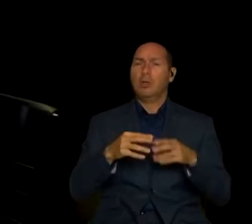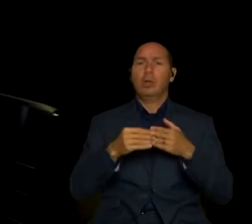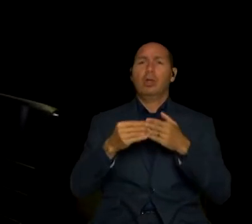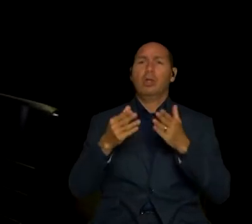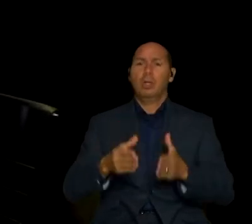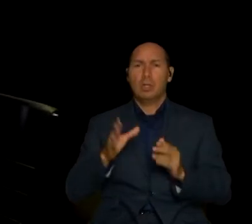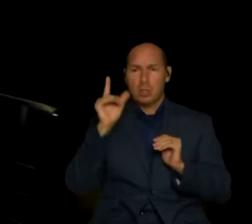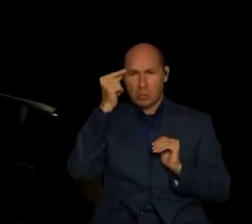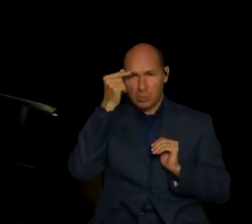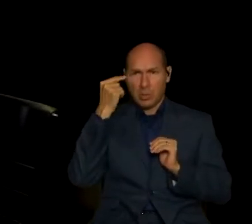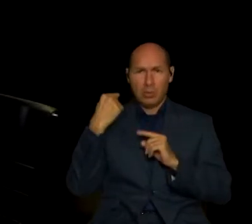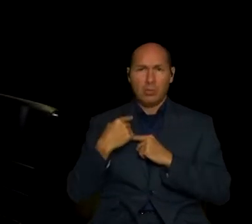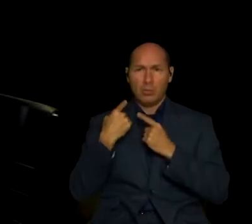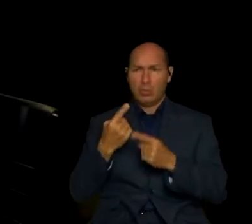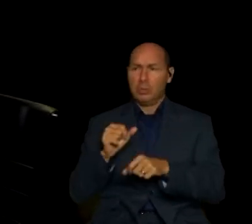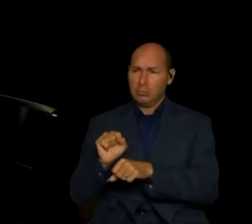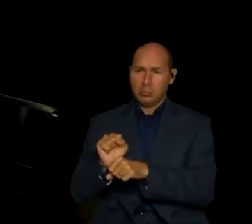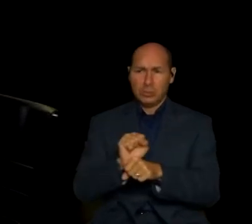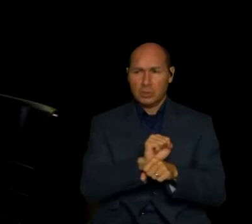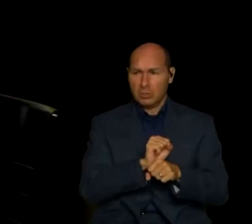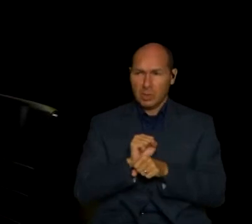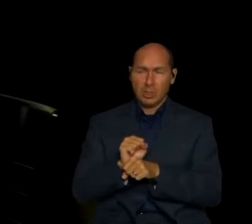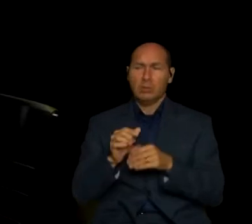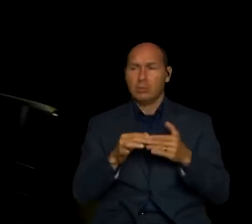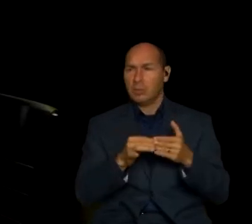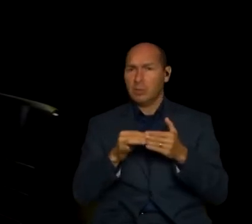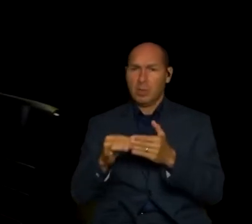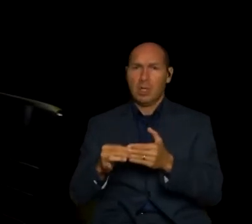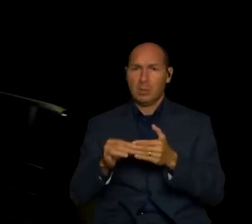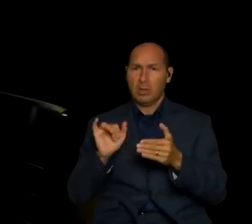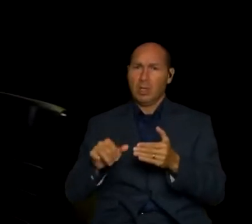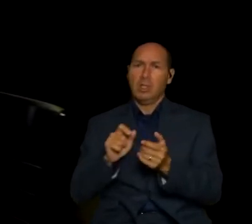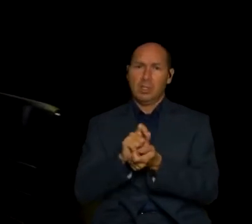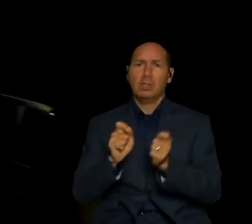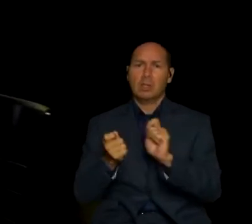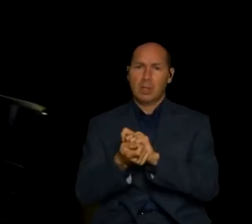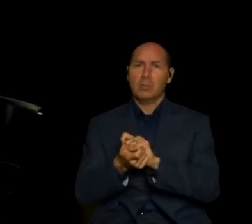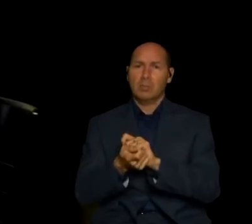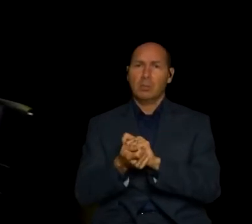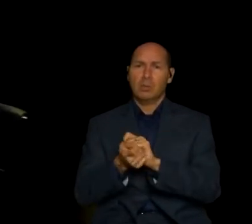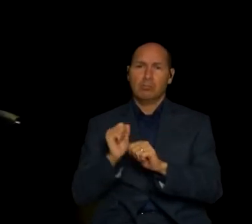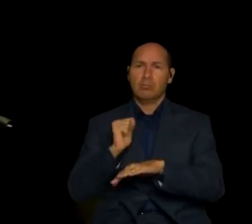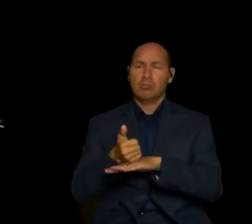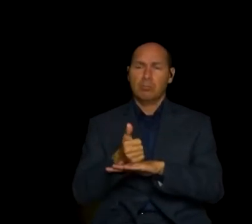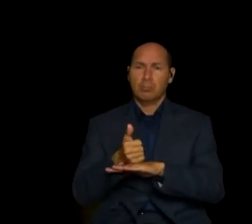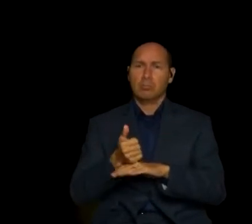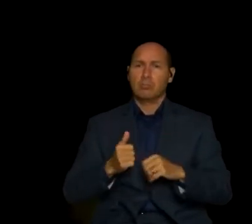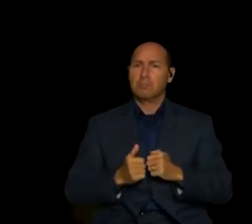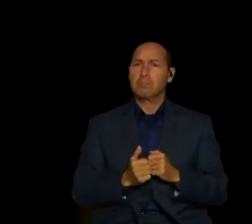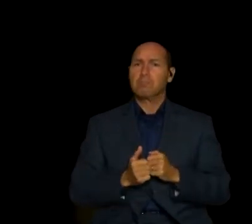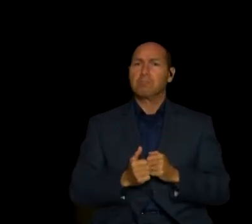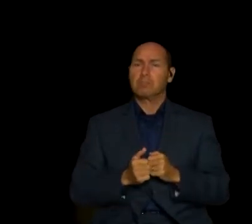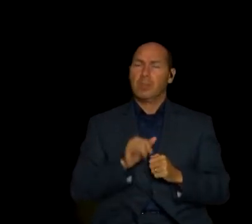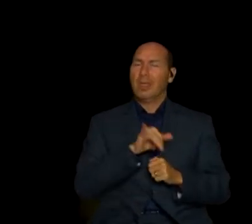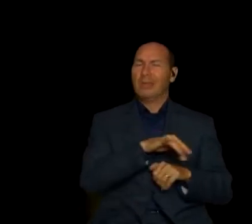panel in English with the people who have been leading the implementation of this reform.